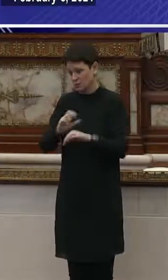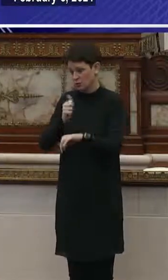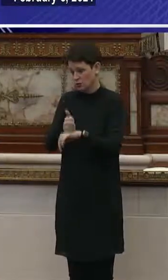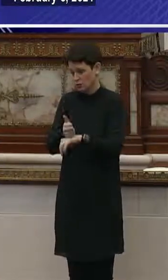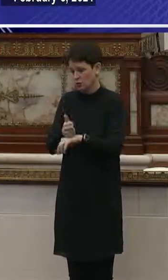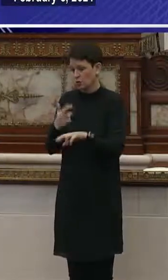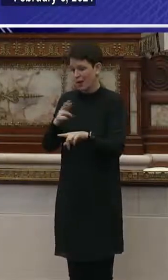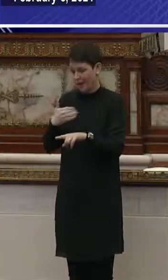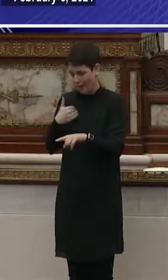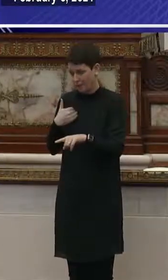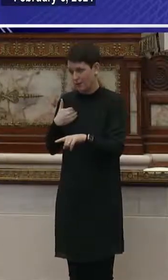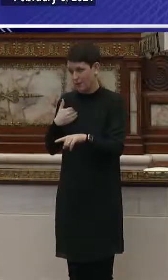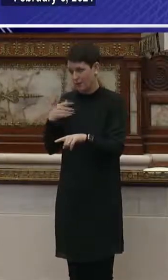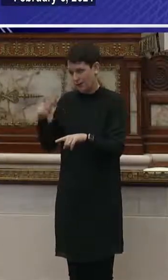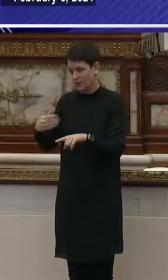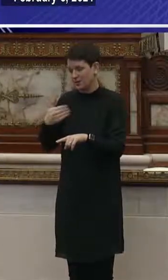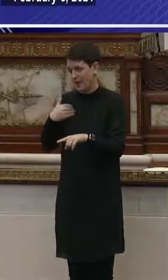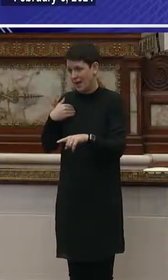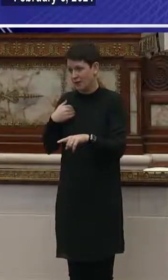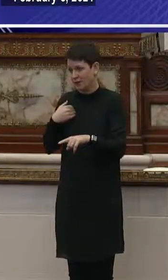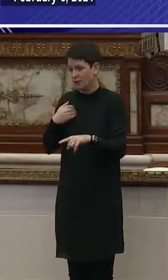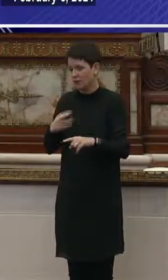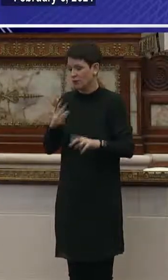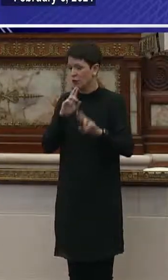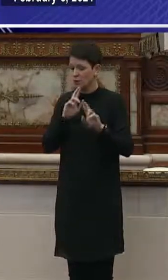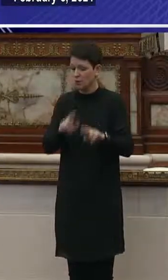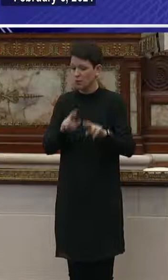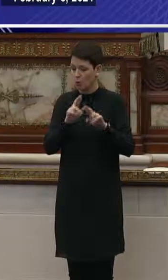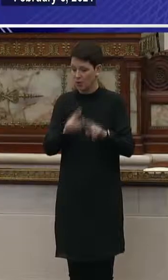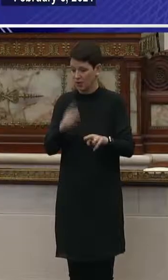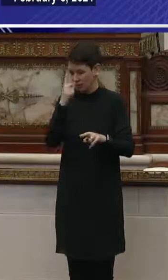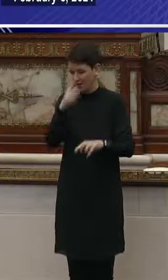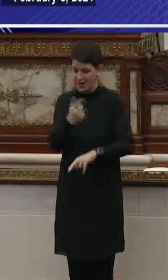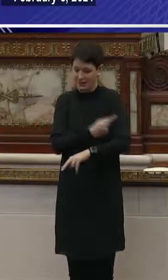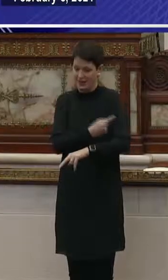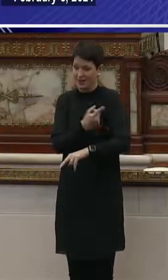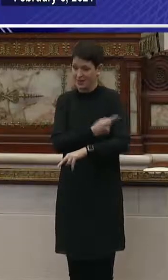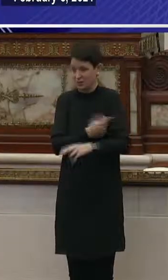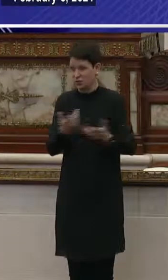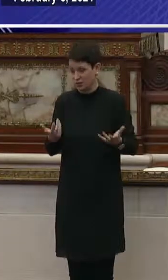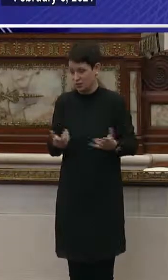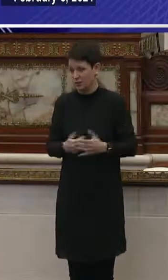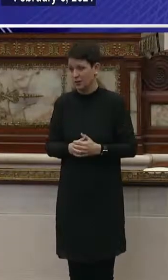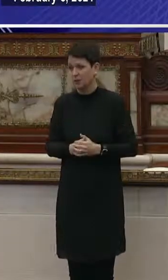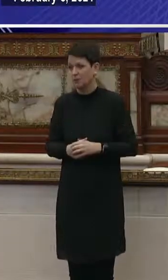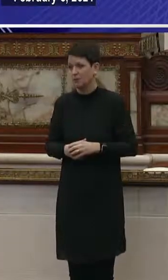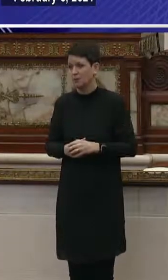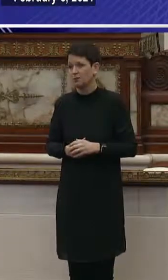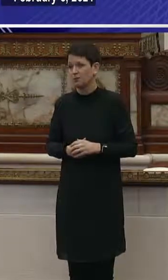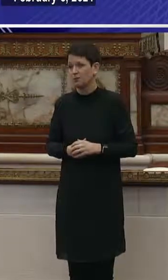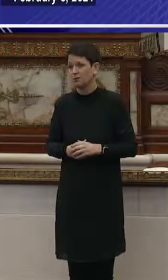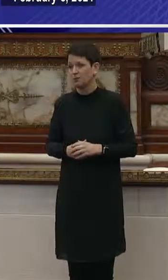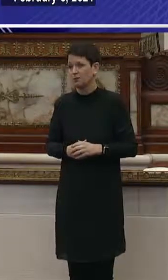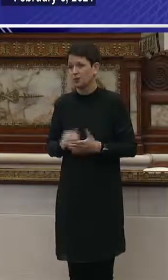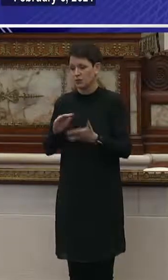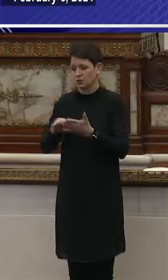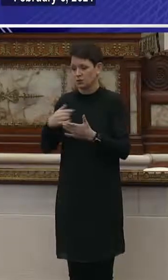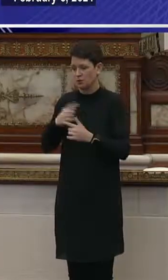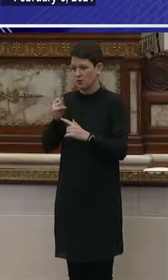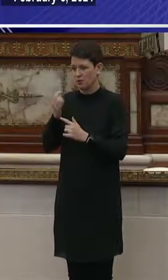order to provide reporting to the health department to do this testing, to do this vaccination. Excuse